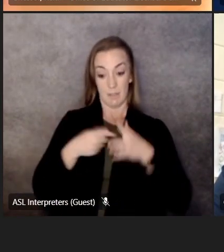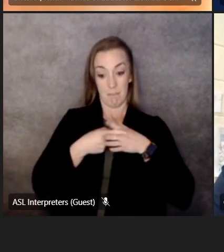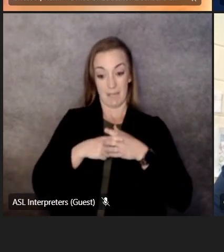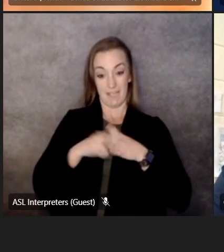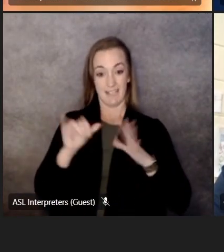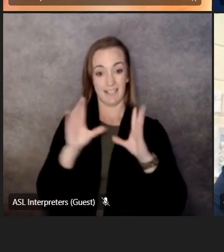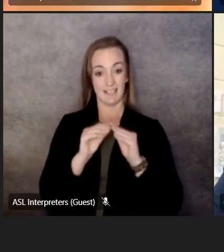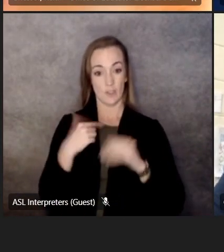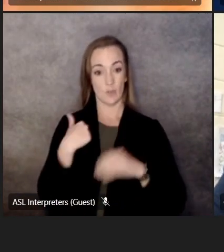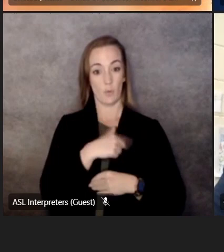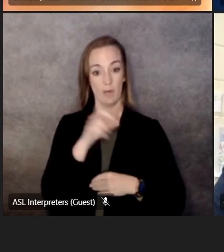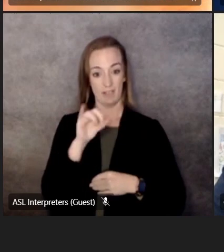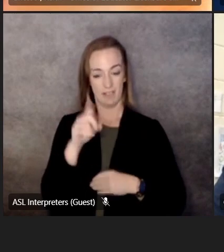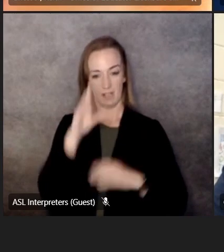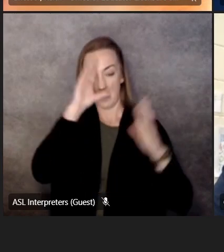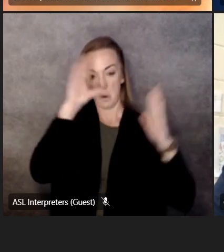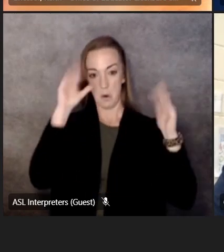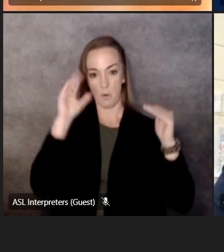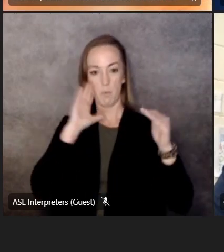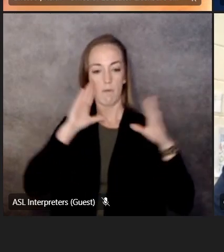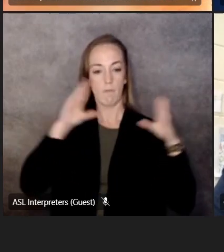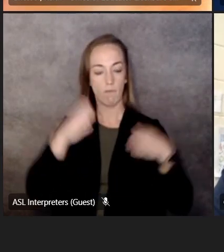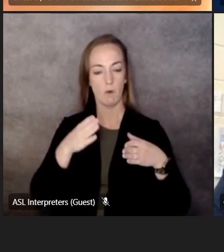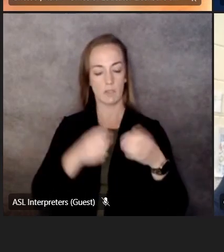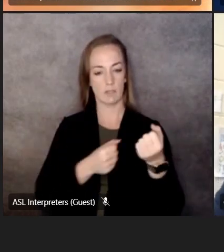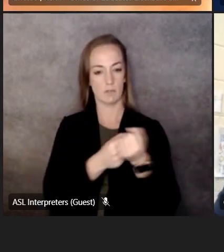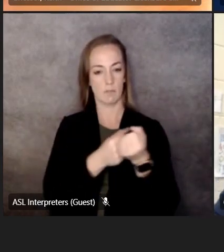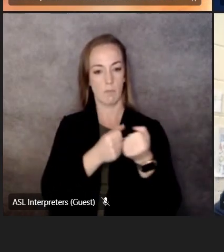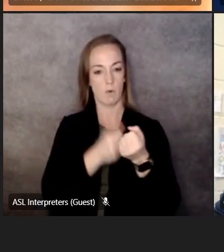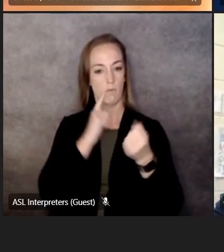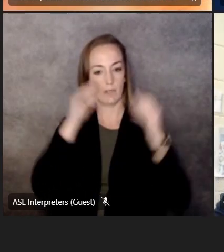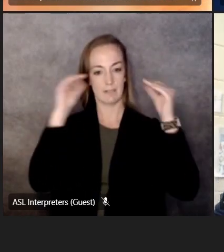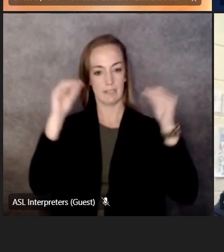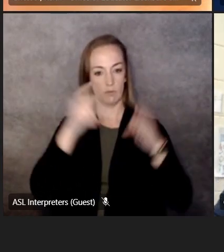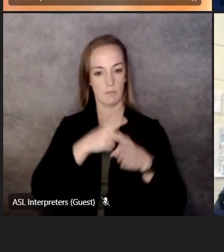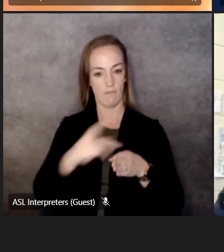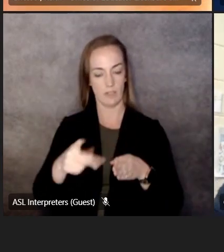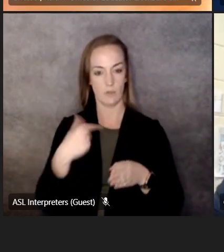on supports for the teaching profession. We have been